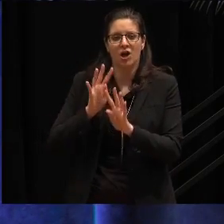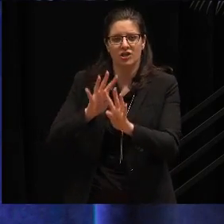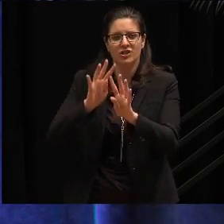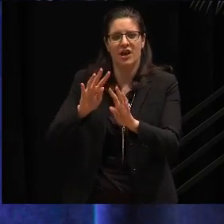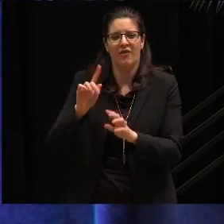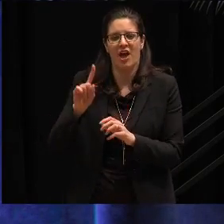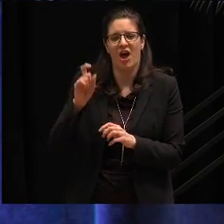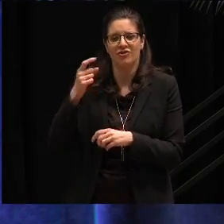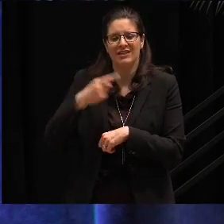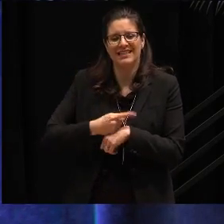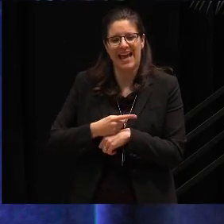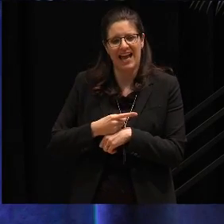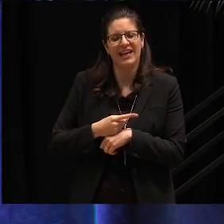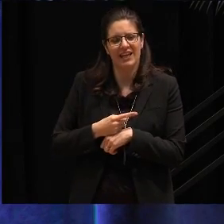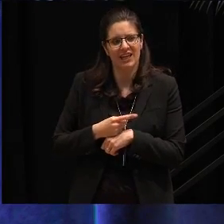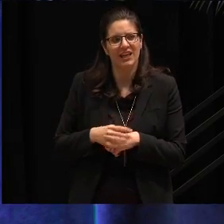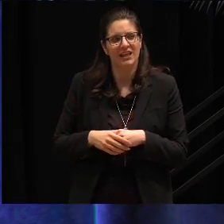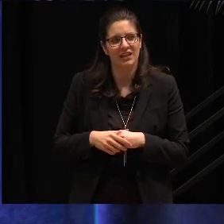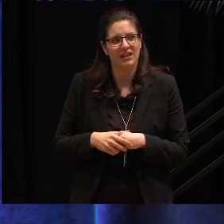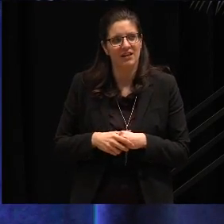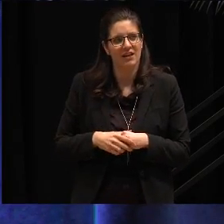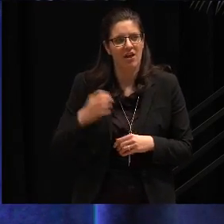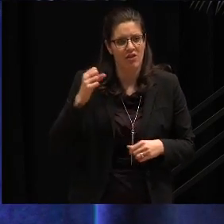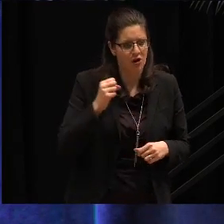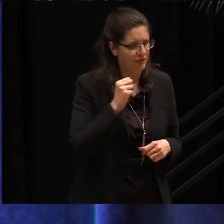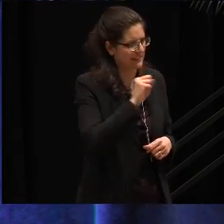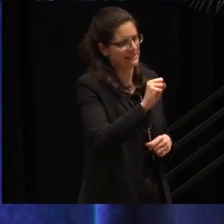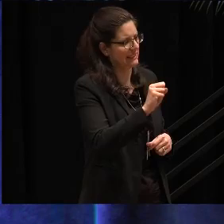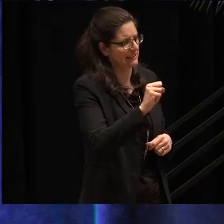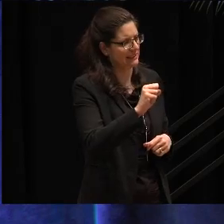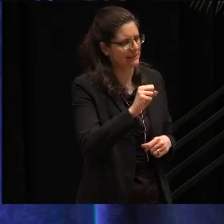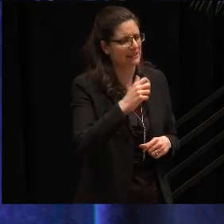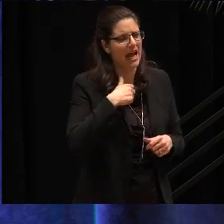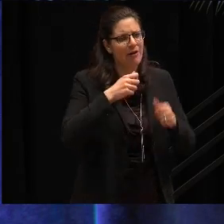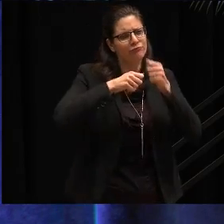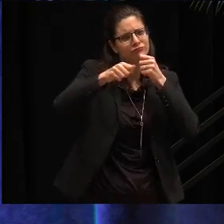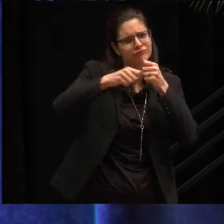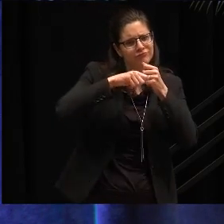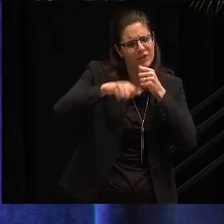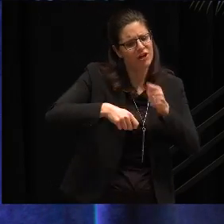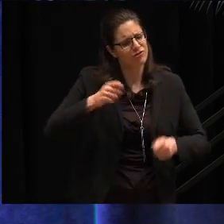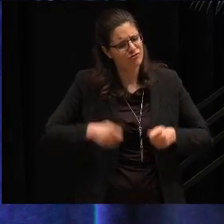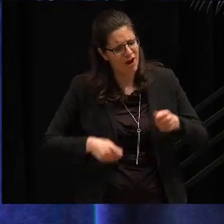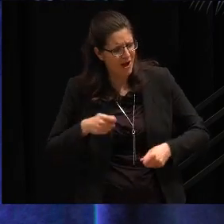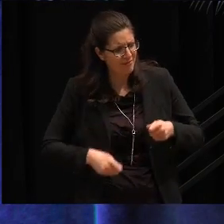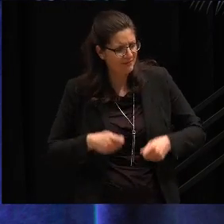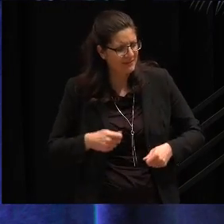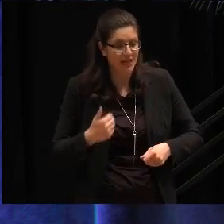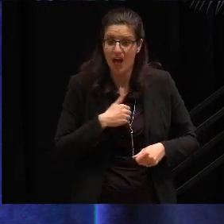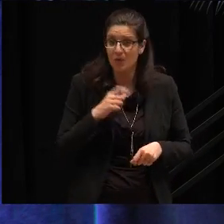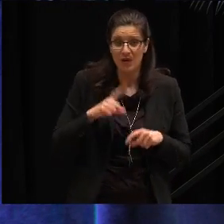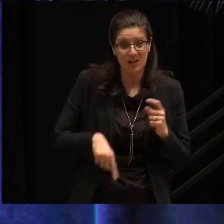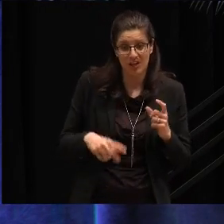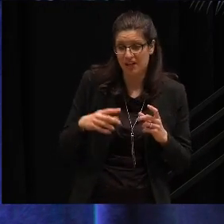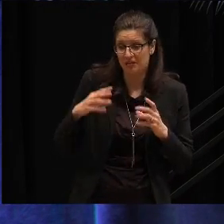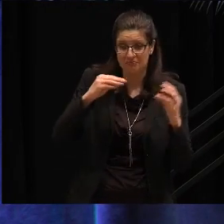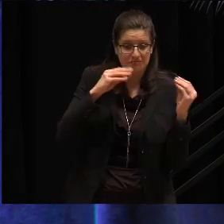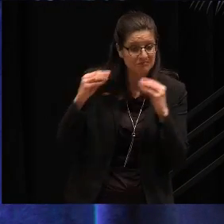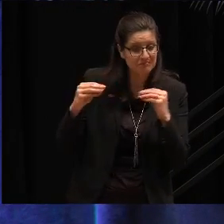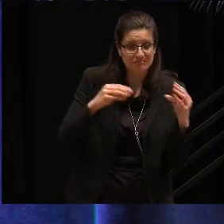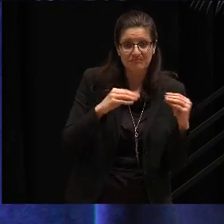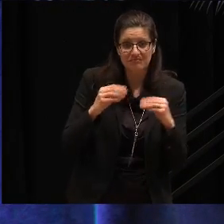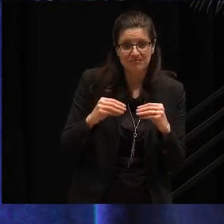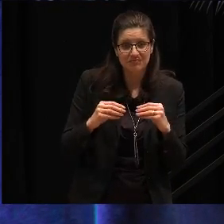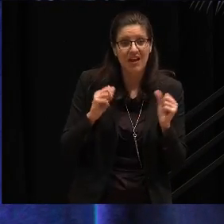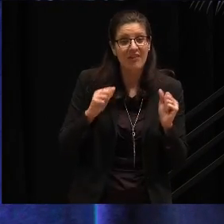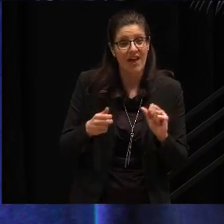at the State House. And the resist movement came with trombones and drums, and we couldn't hear ourselves speak. And that could have